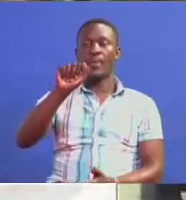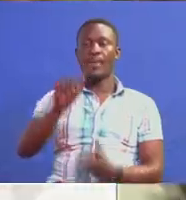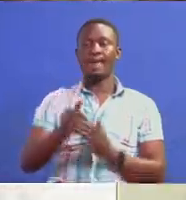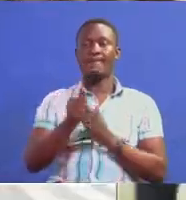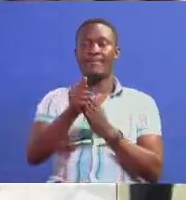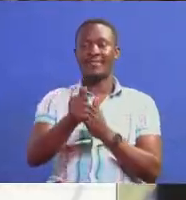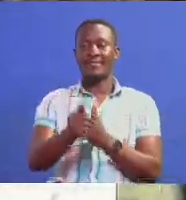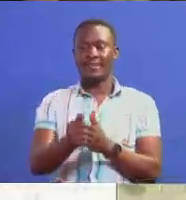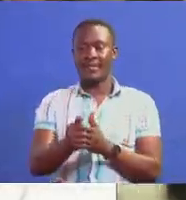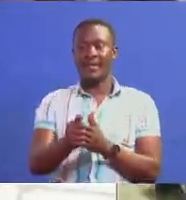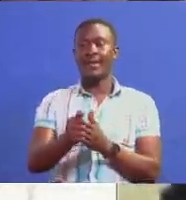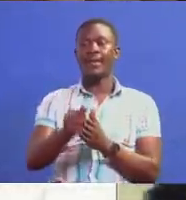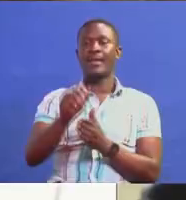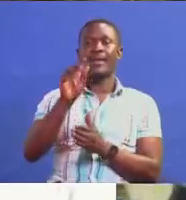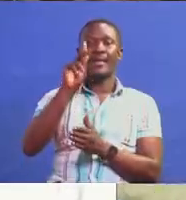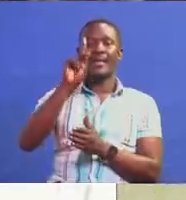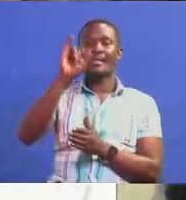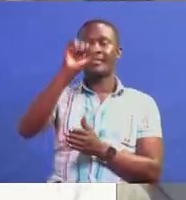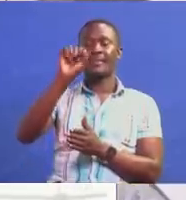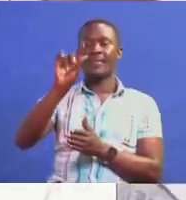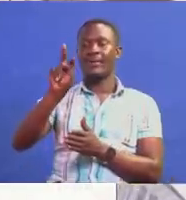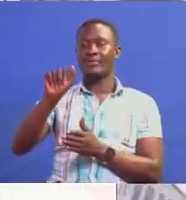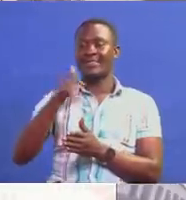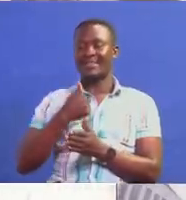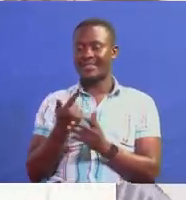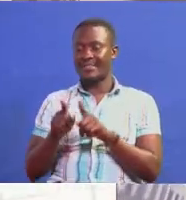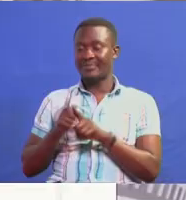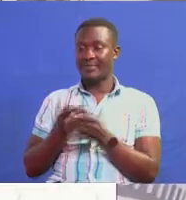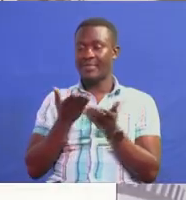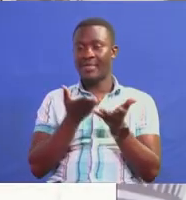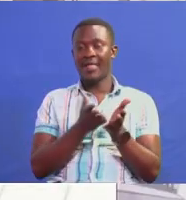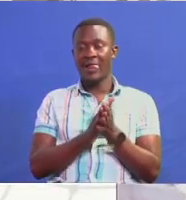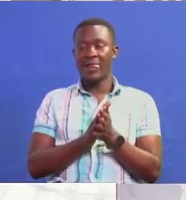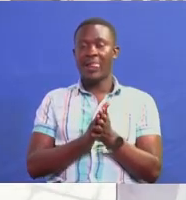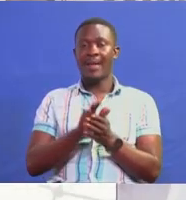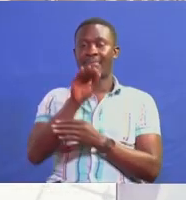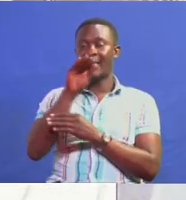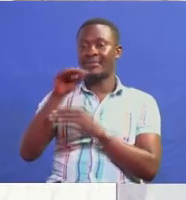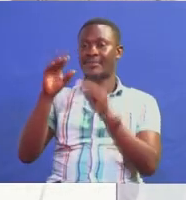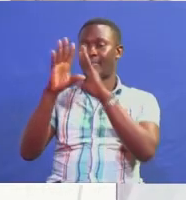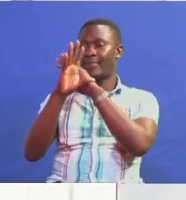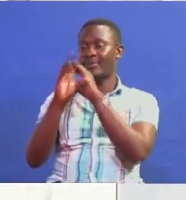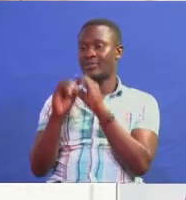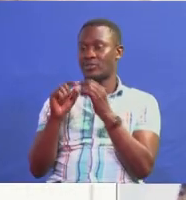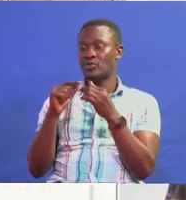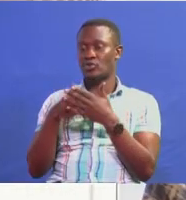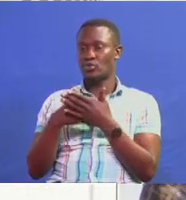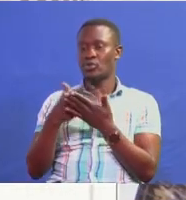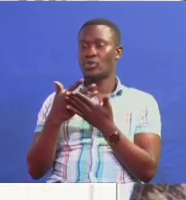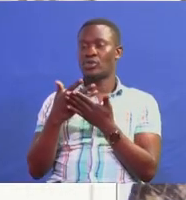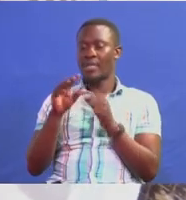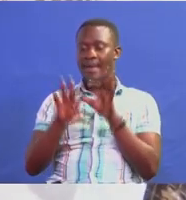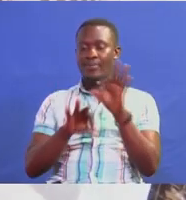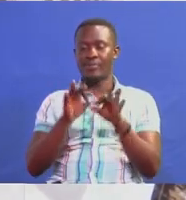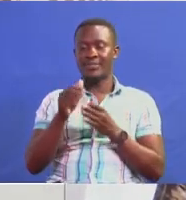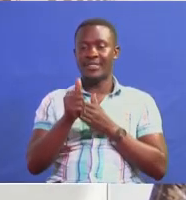Kisii County Governor Simba Arati was also in attendance and requested the president to consider appointing a